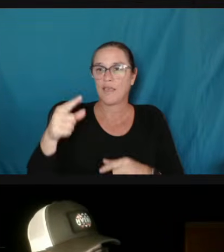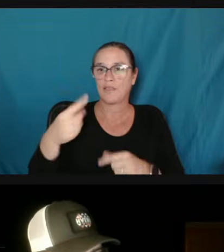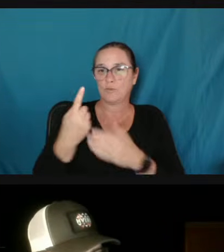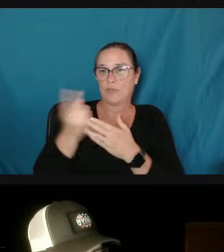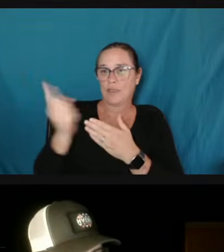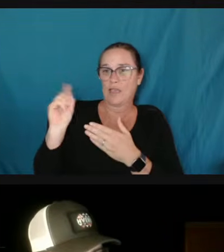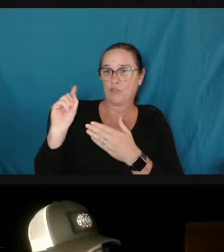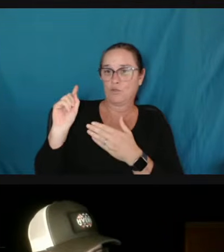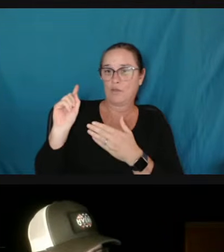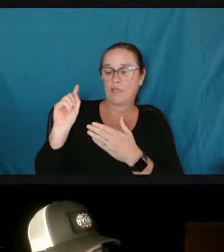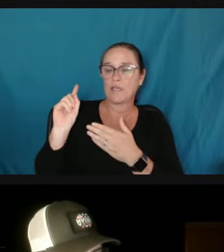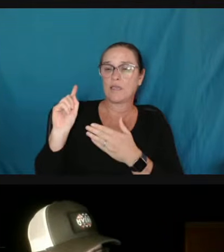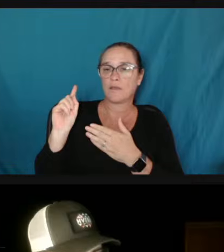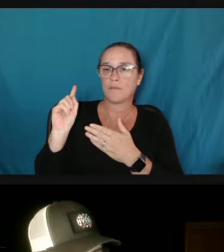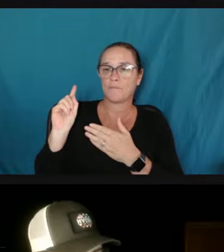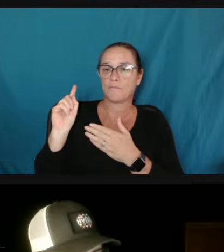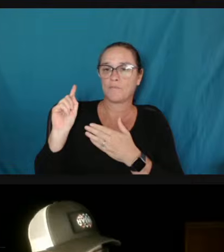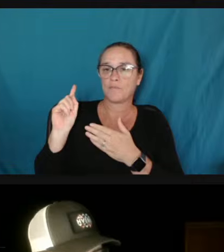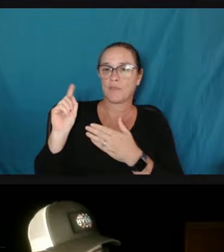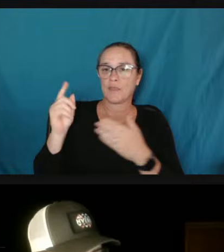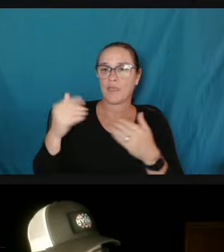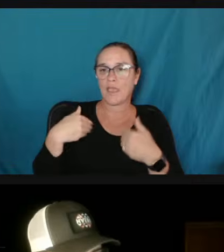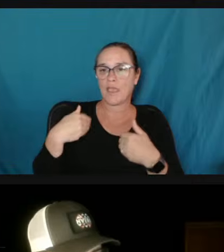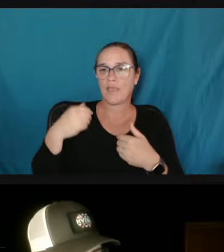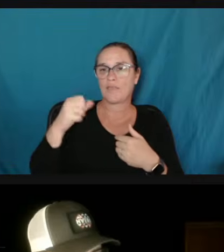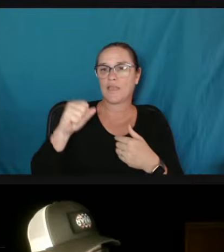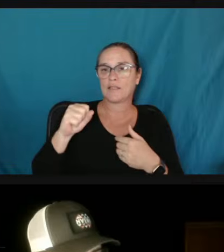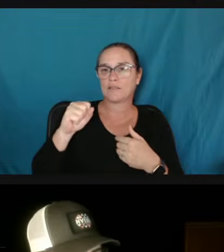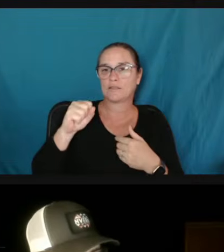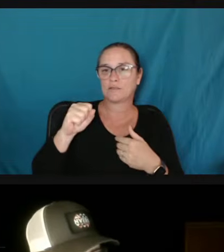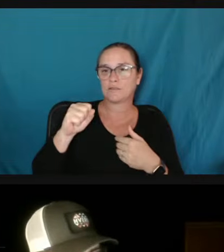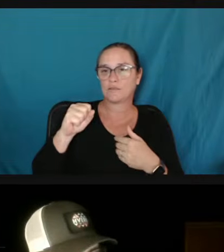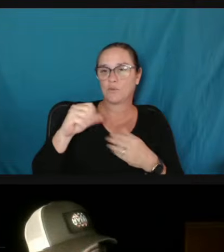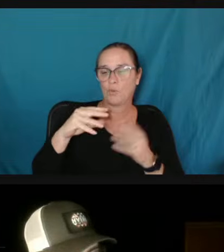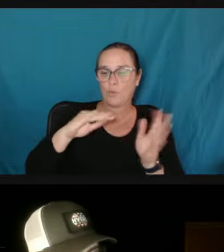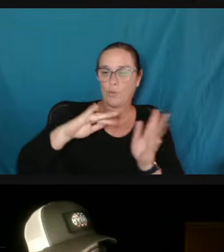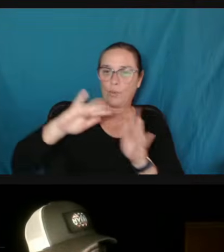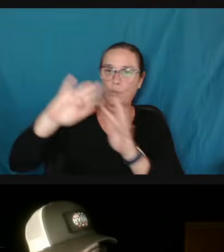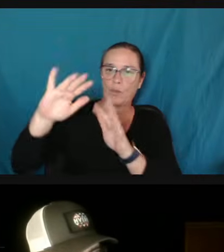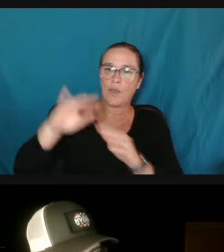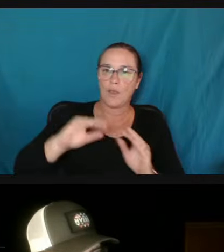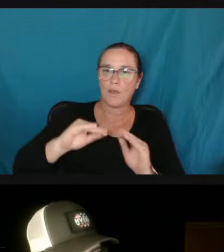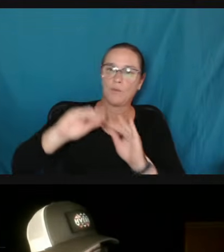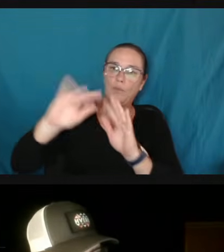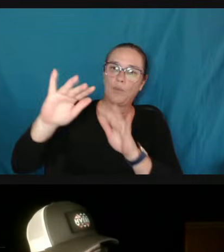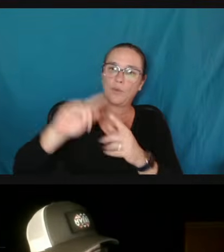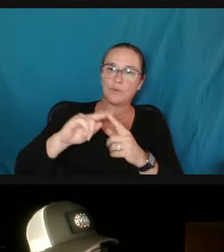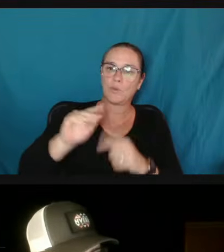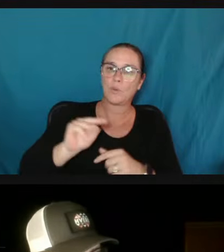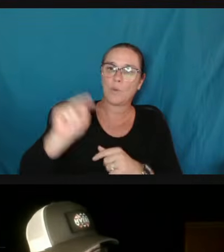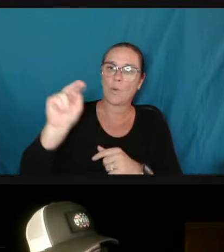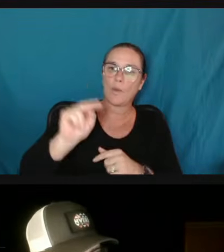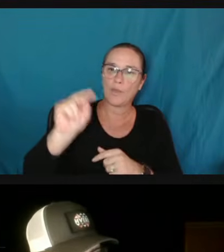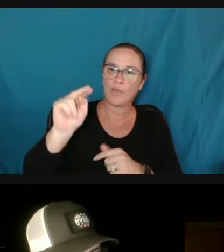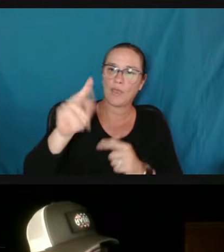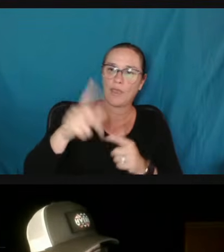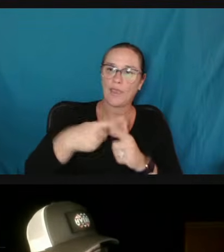some captures of south winds blowing VOG to the north, such as here on the 5th and the